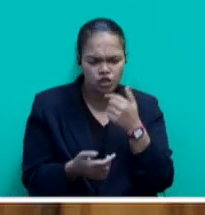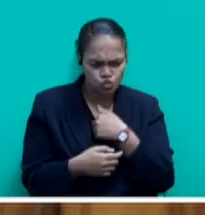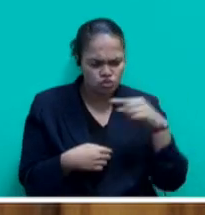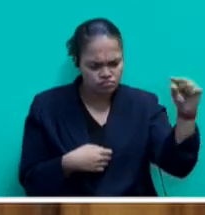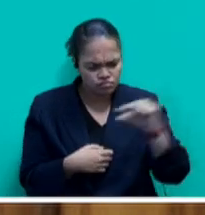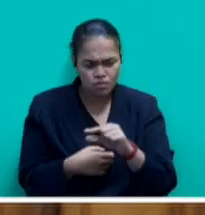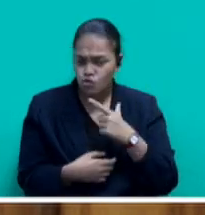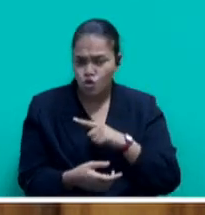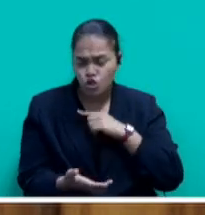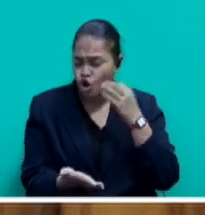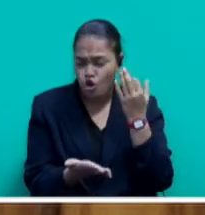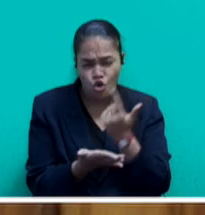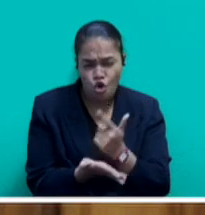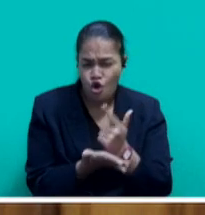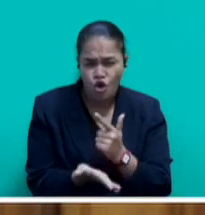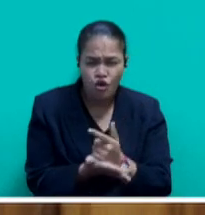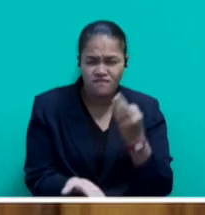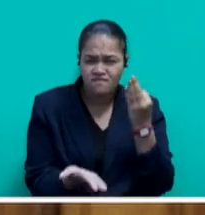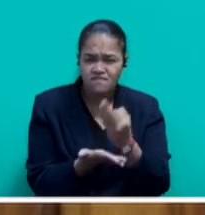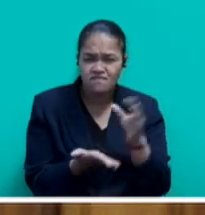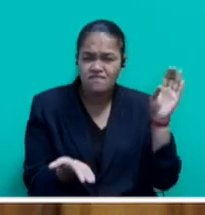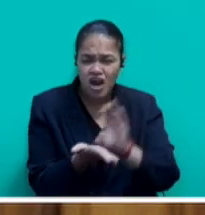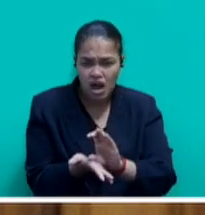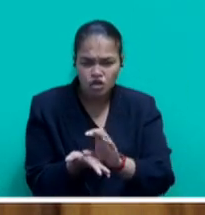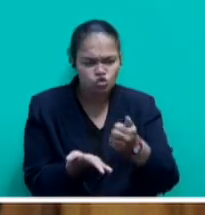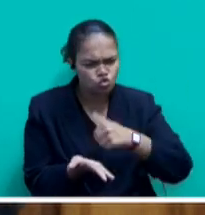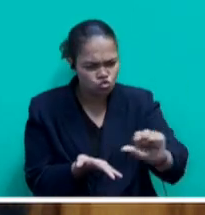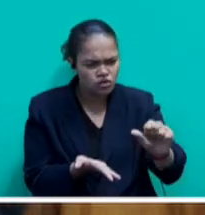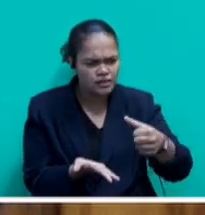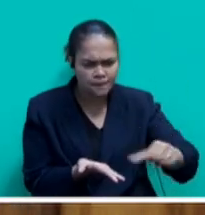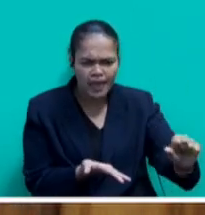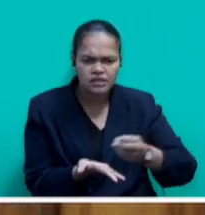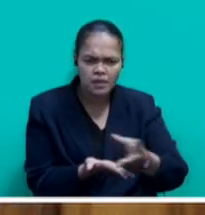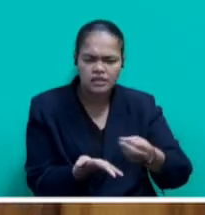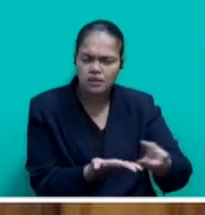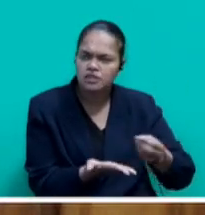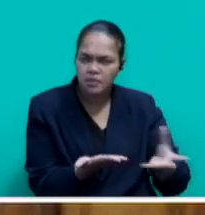funds have been spent. $1 billion, Mr. Chairman, Mr. Speaker, sir.